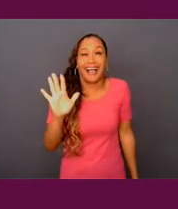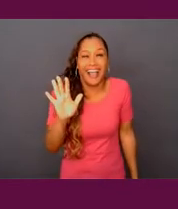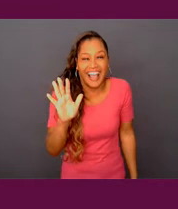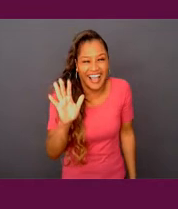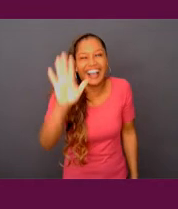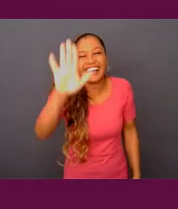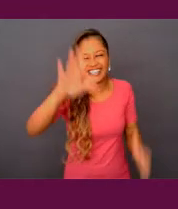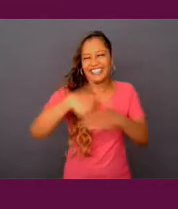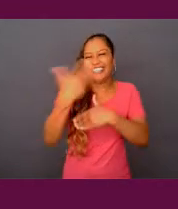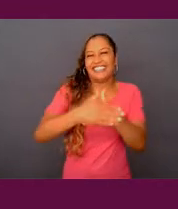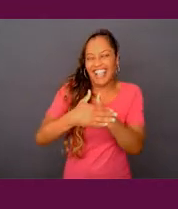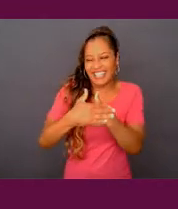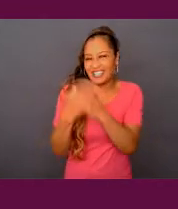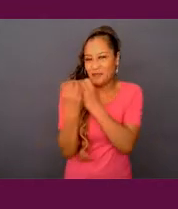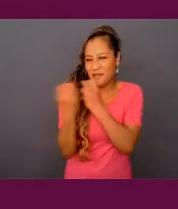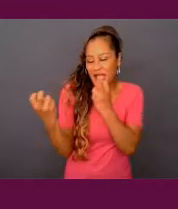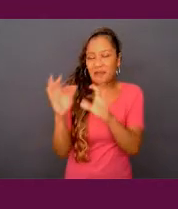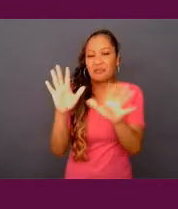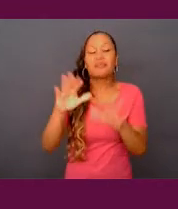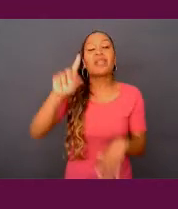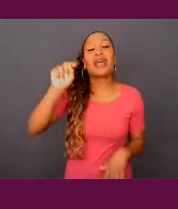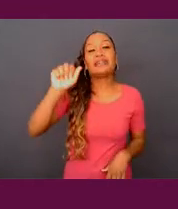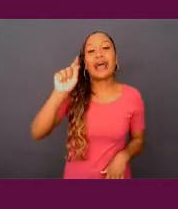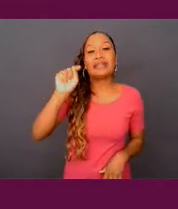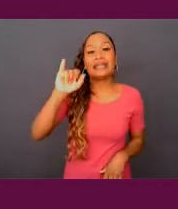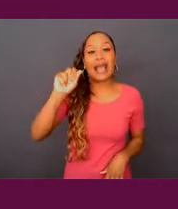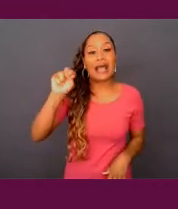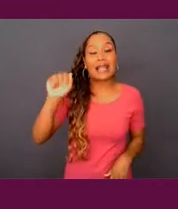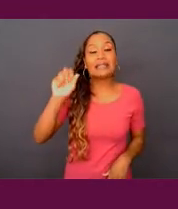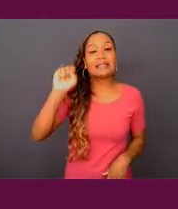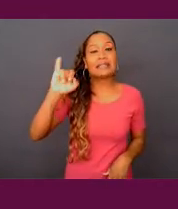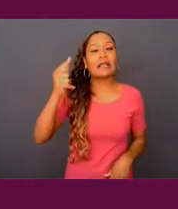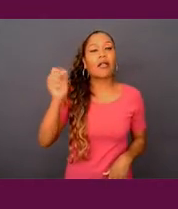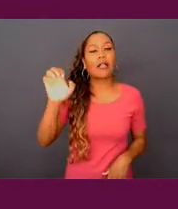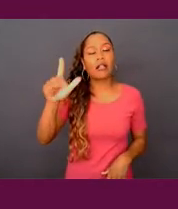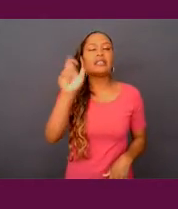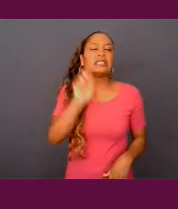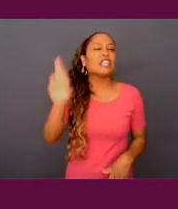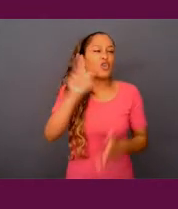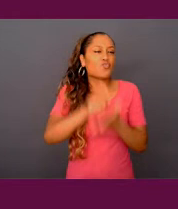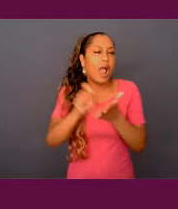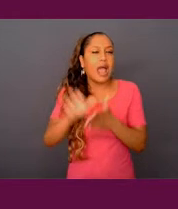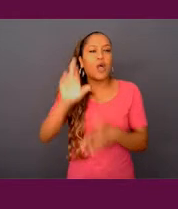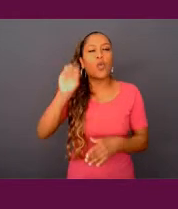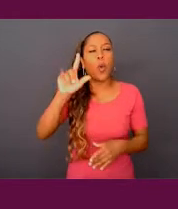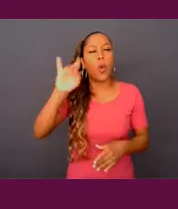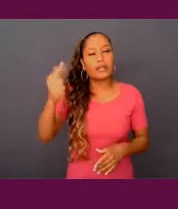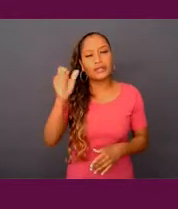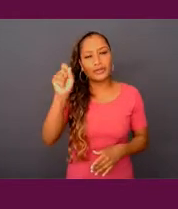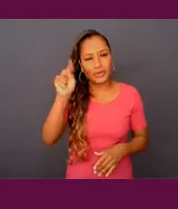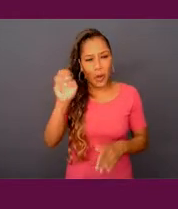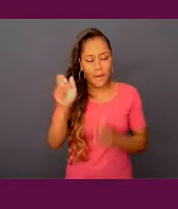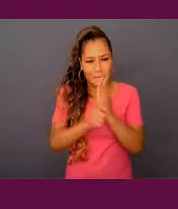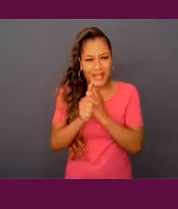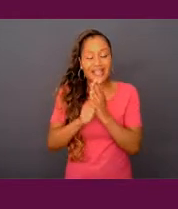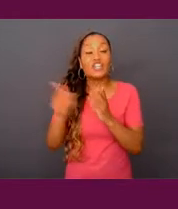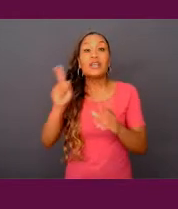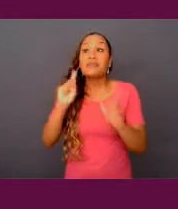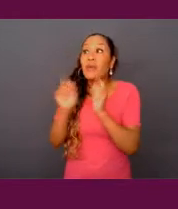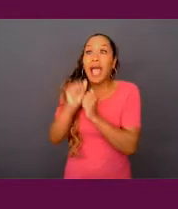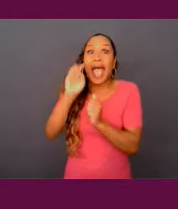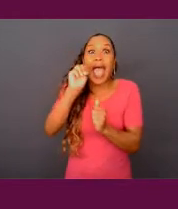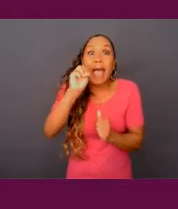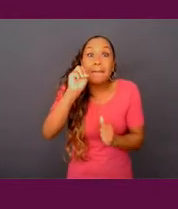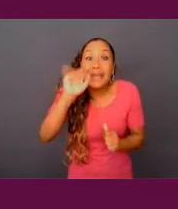next panel, Tatiana Siegel, senior writer at Rolling Stone, speaks with Emmy-nominated casting